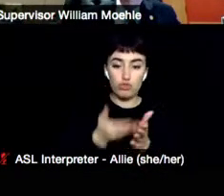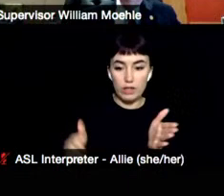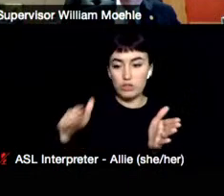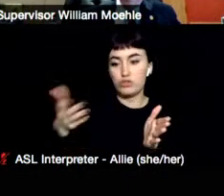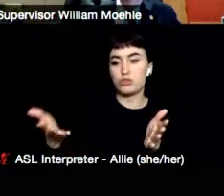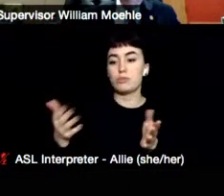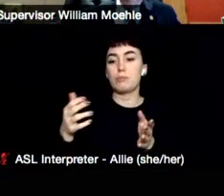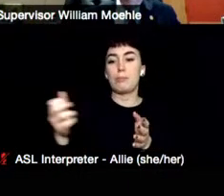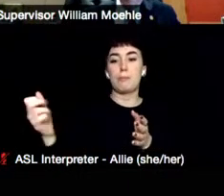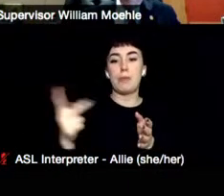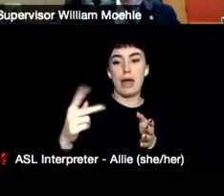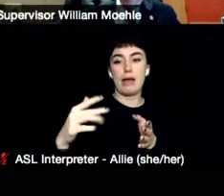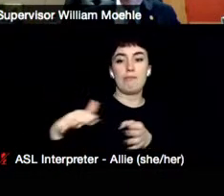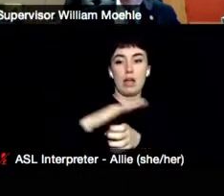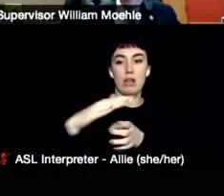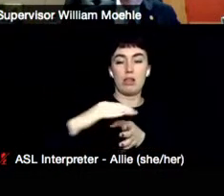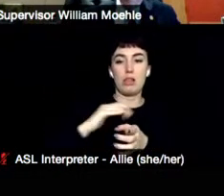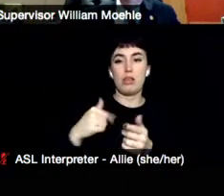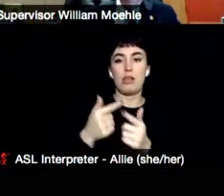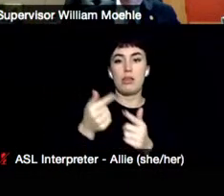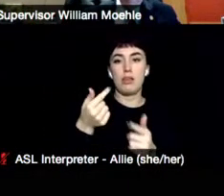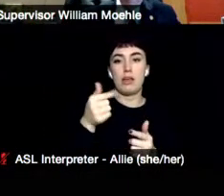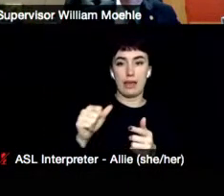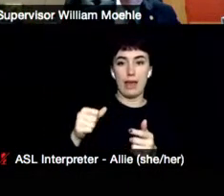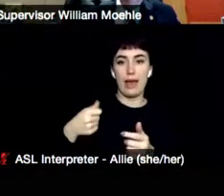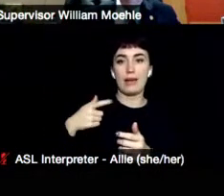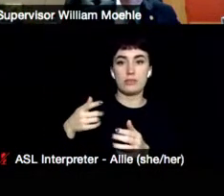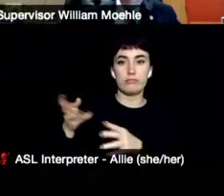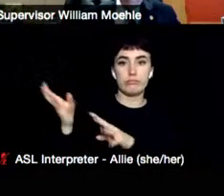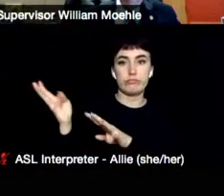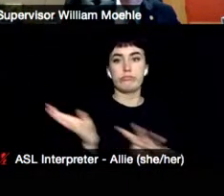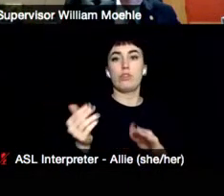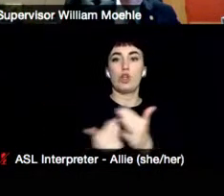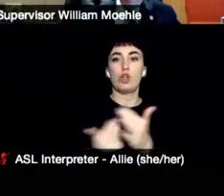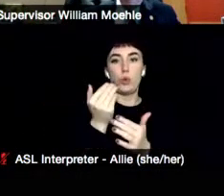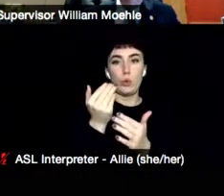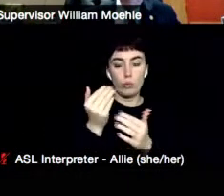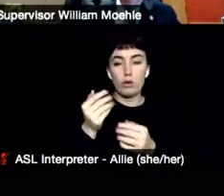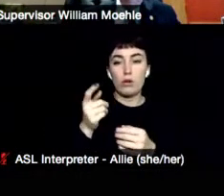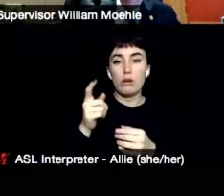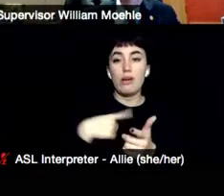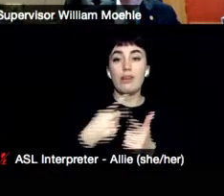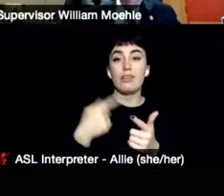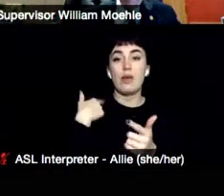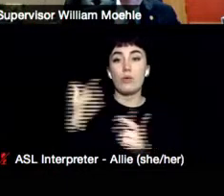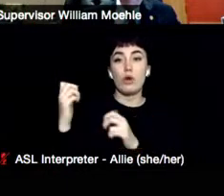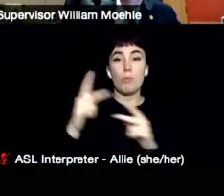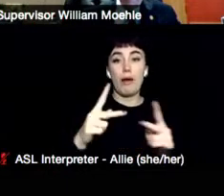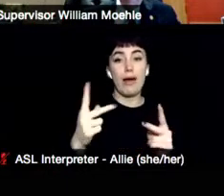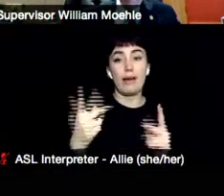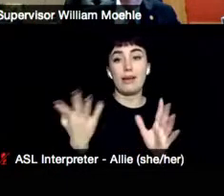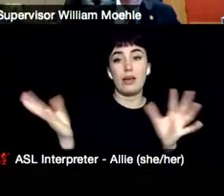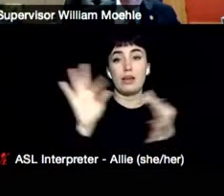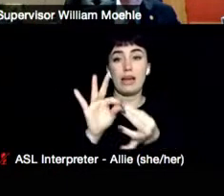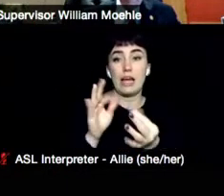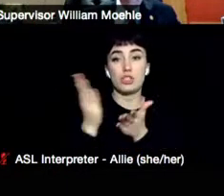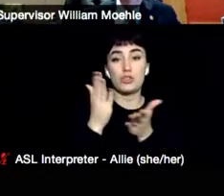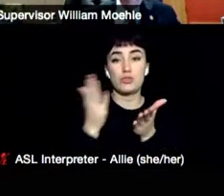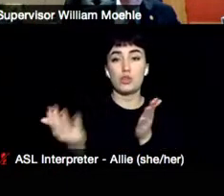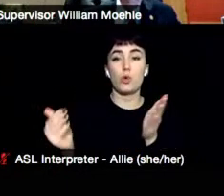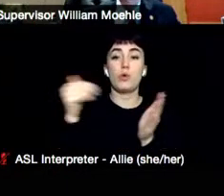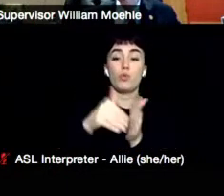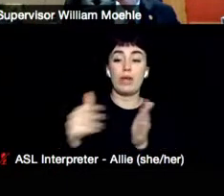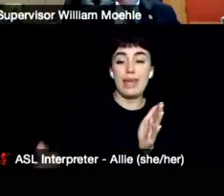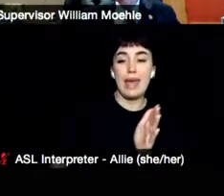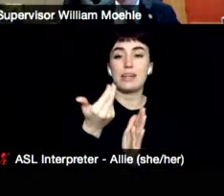go, and then we gas up the new main, and then we go back and services. So we'll be re-excavating some of those